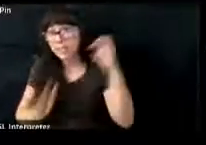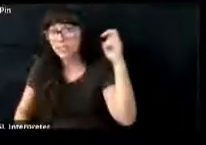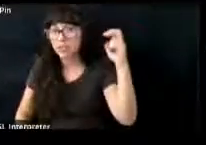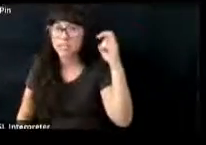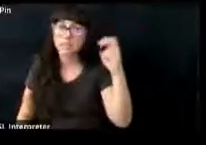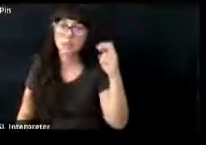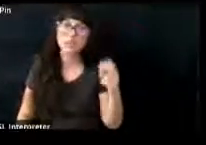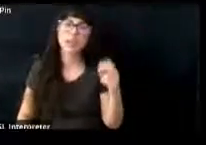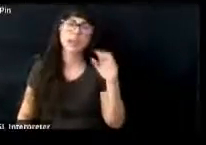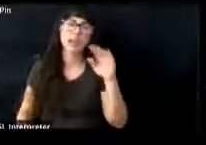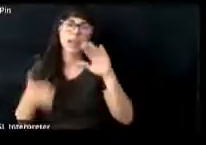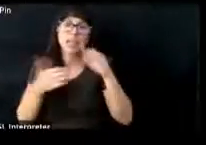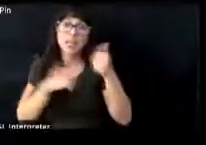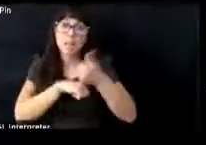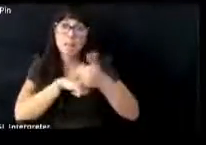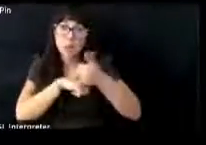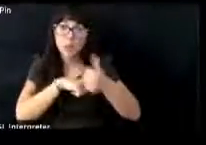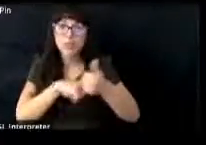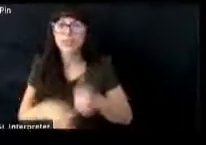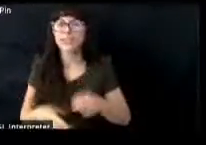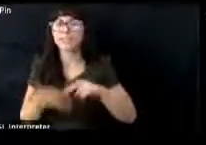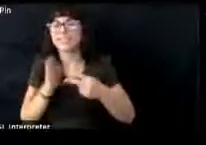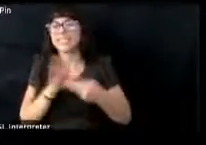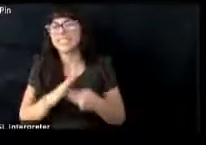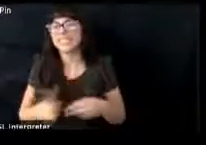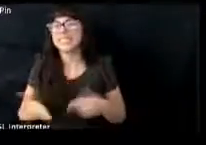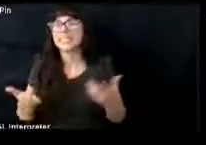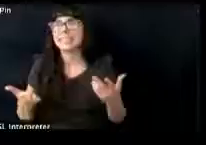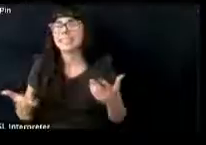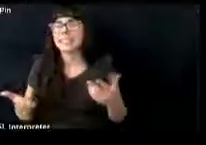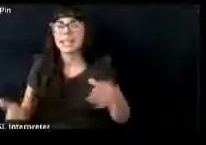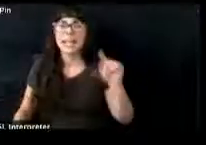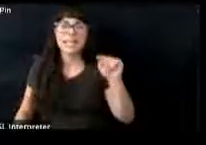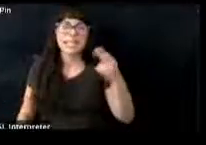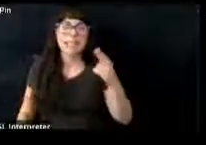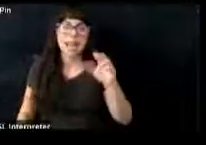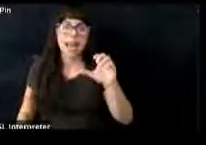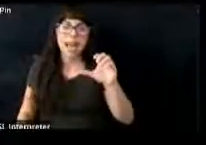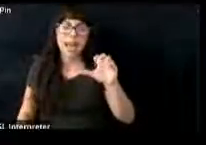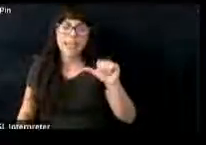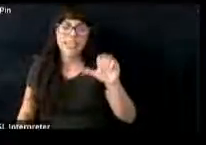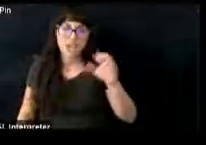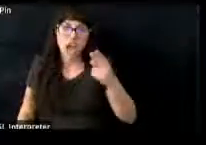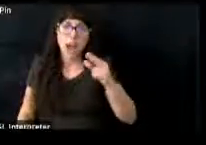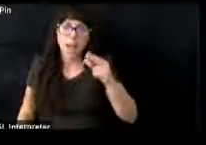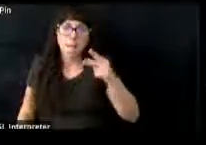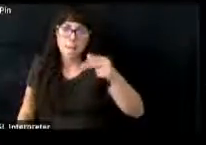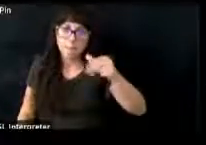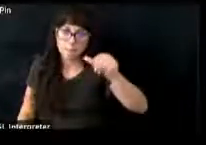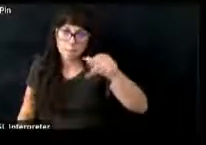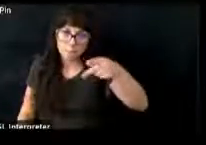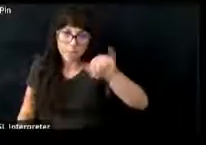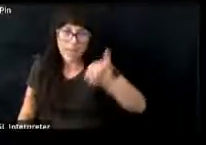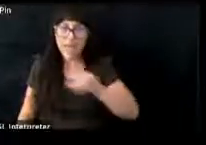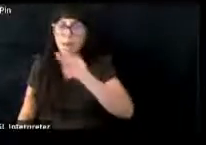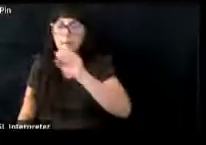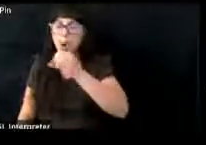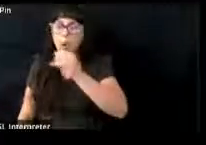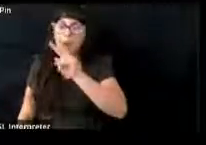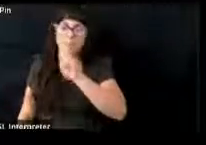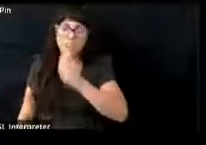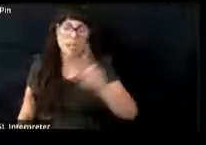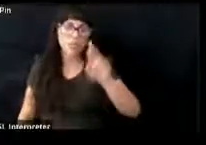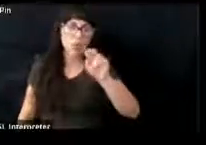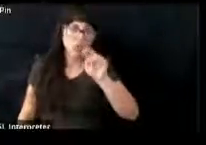transportation and commuting, then it's you would start with Tehachapi, you would go down through Mojave, Rosamond,